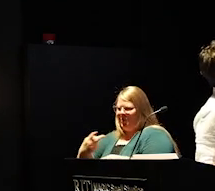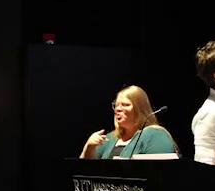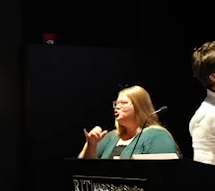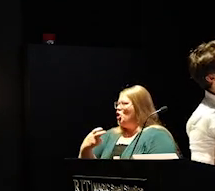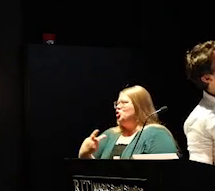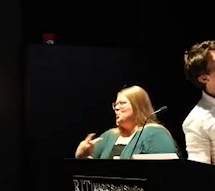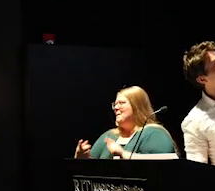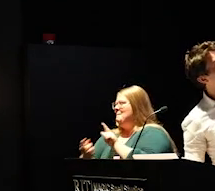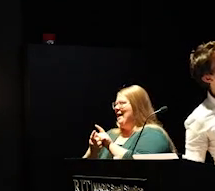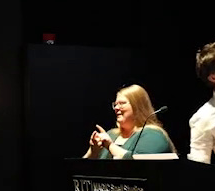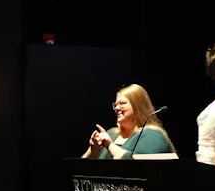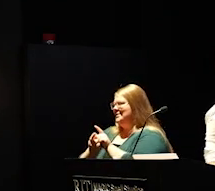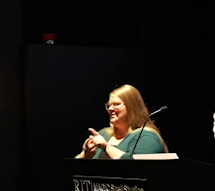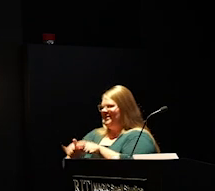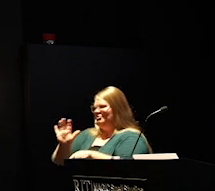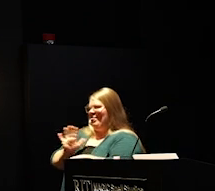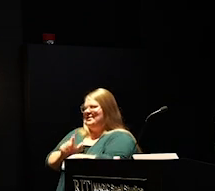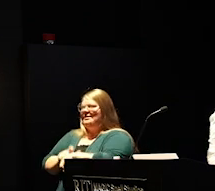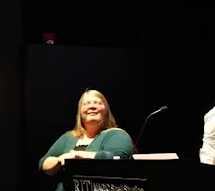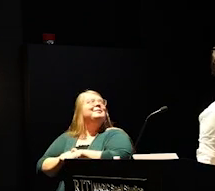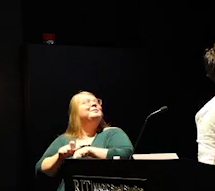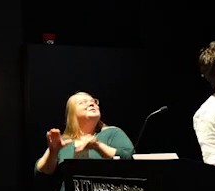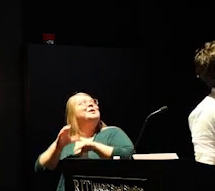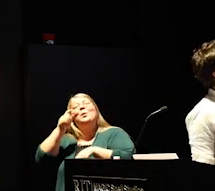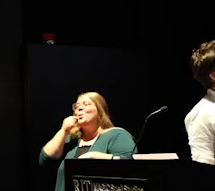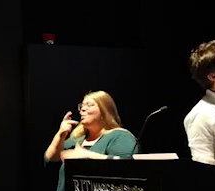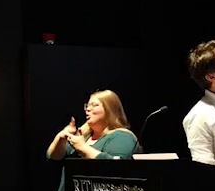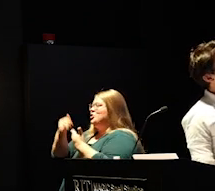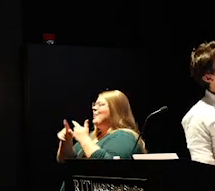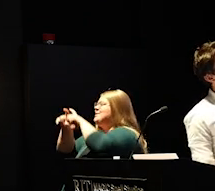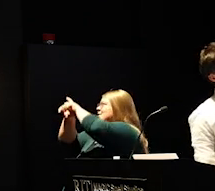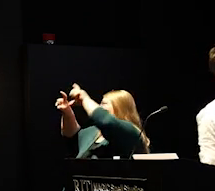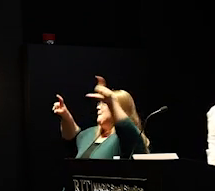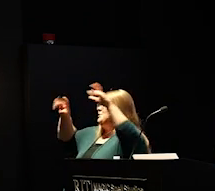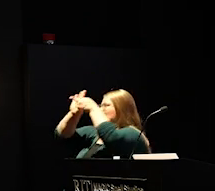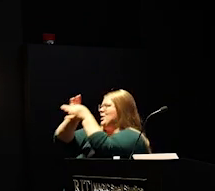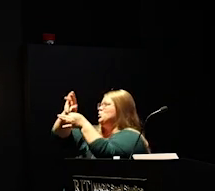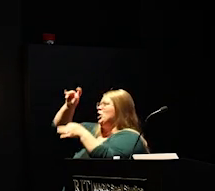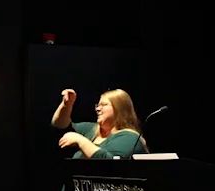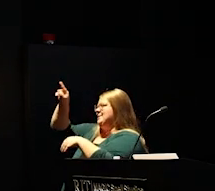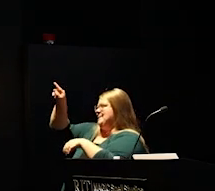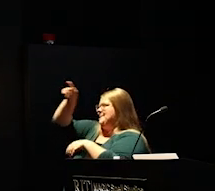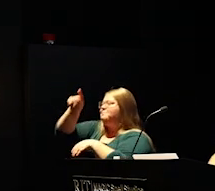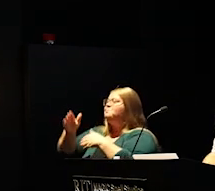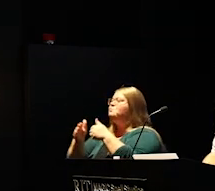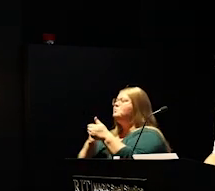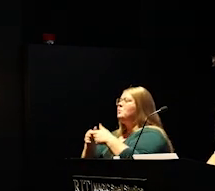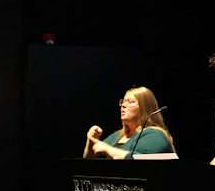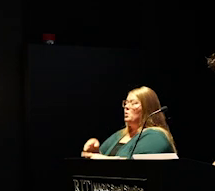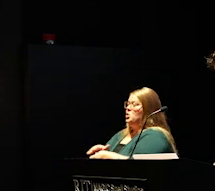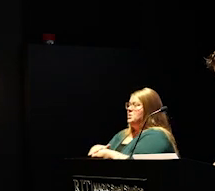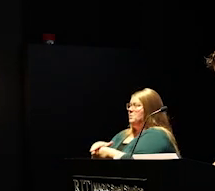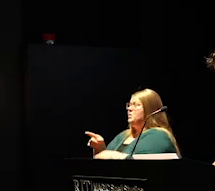the whole top row there involves RIT. But we have this space at the public market. It's a restaurant today.